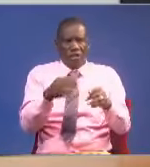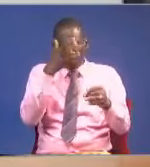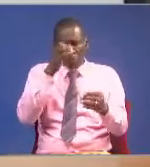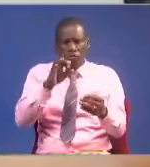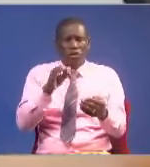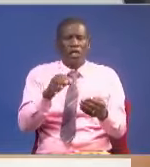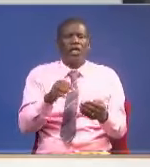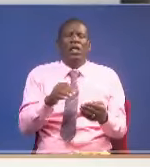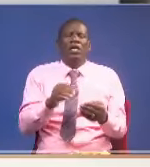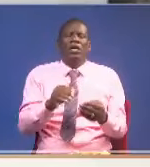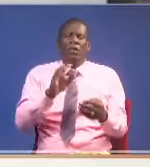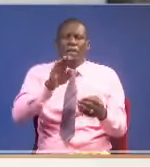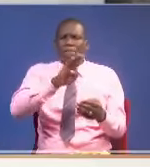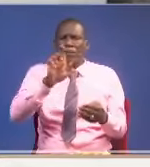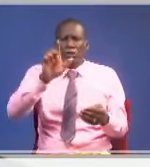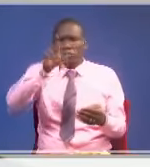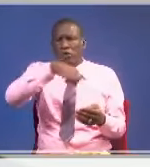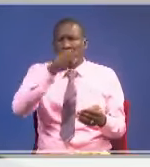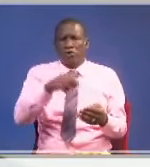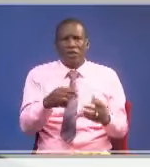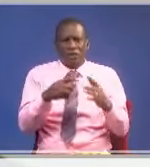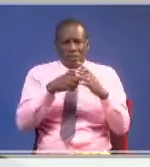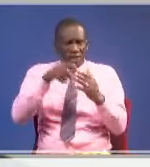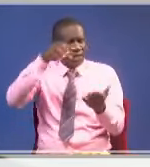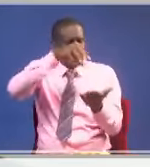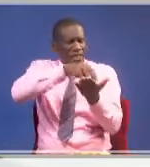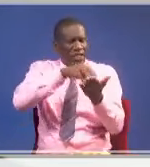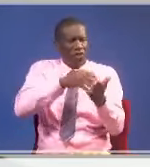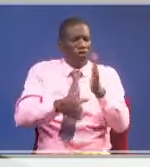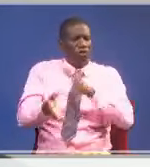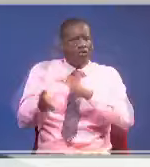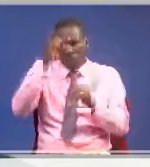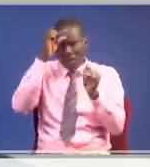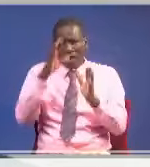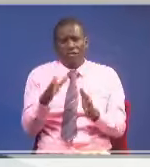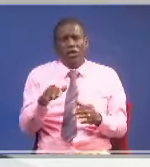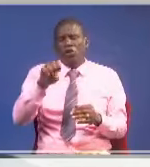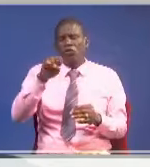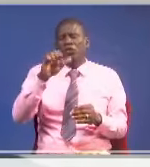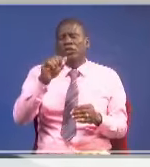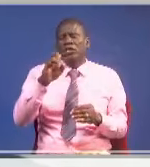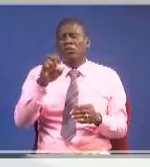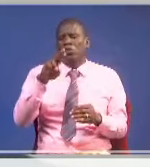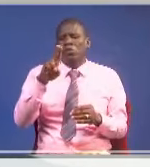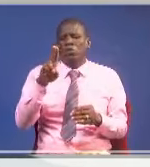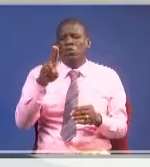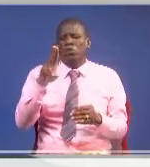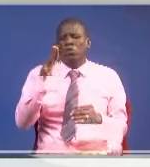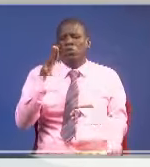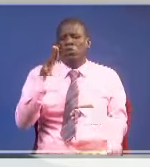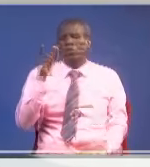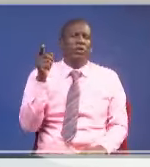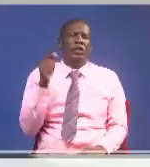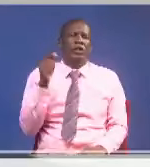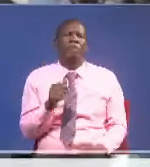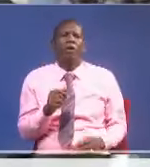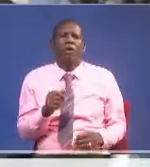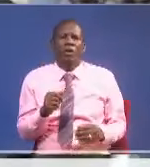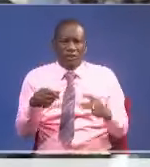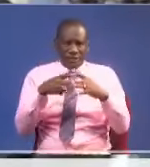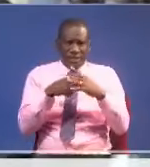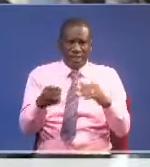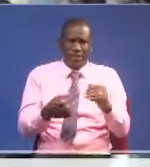other person? The genesis of the case against the former governor of Samburu, Moses Kasaine Lenolkulai, dates back